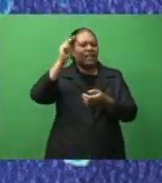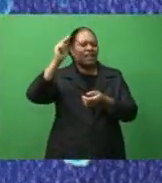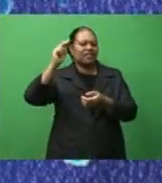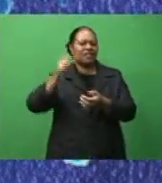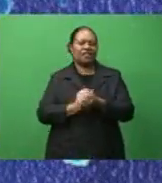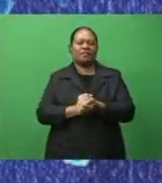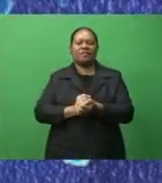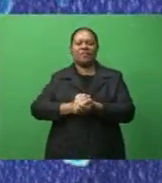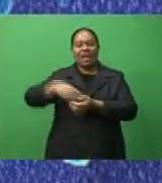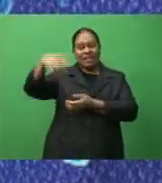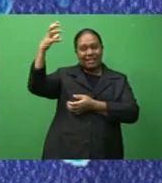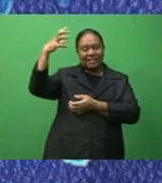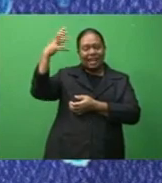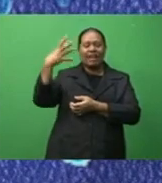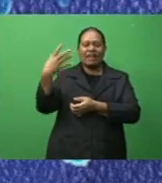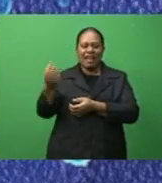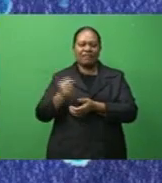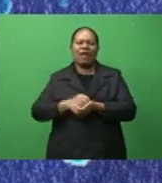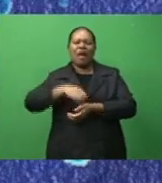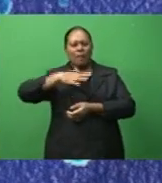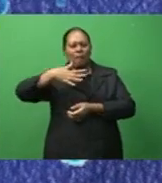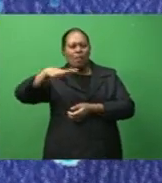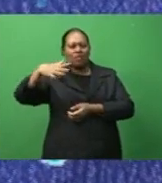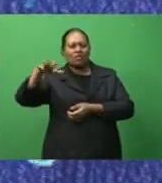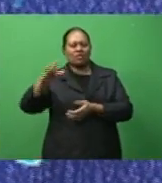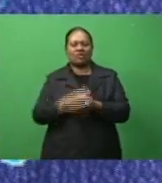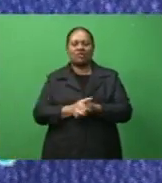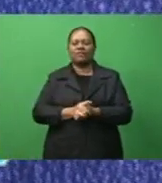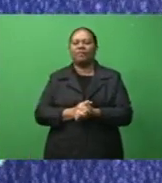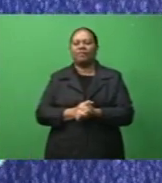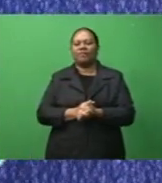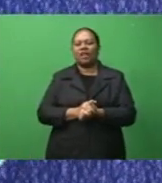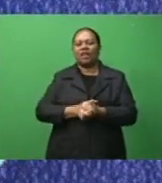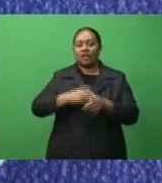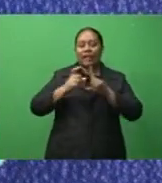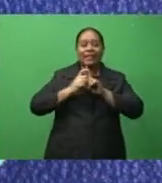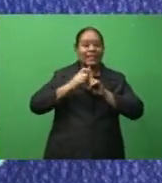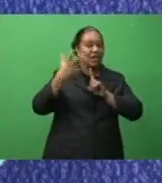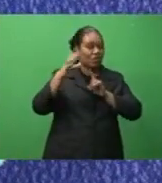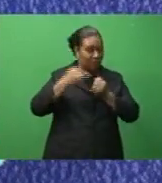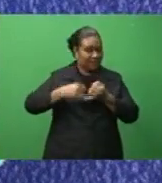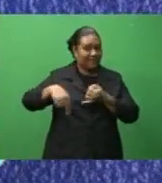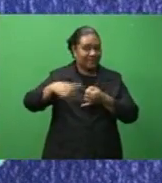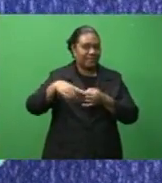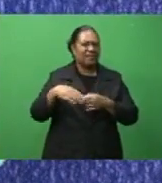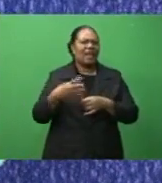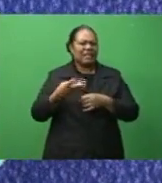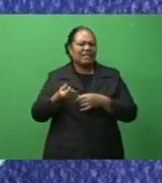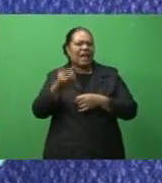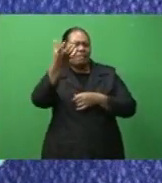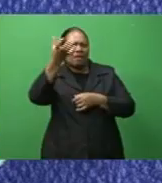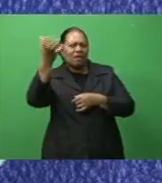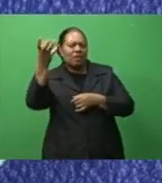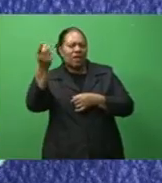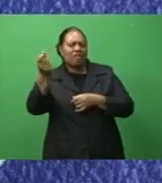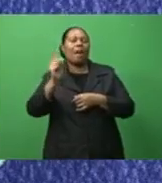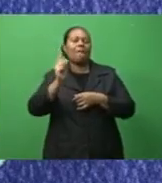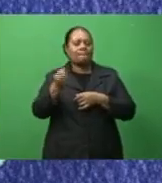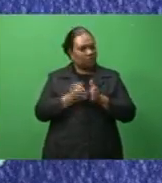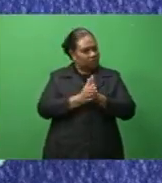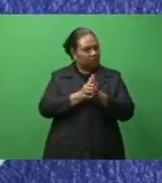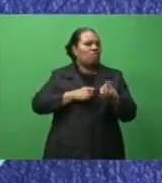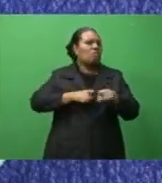skies, sunshine and moderate breezes. Eastwards from Peck Harbour to Suva, some scattered clouds but generally sunny.